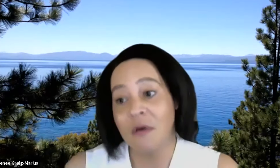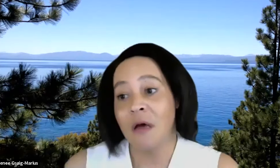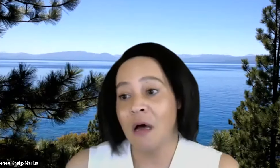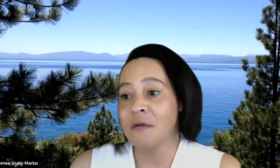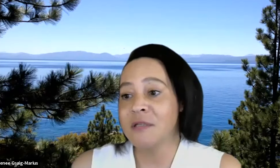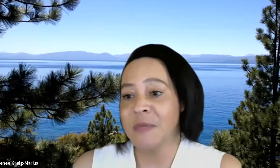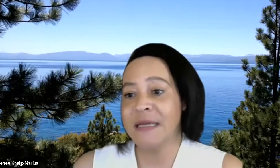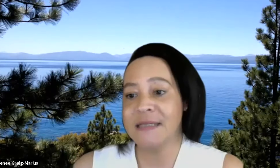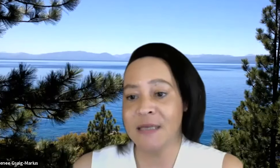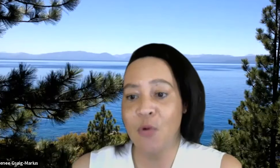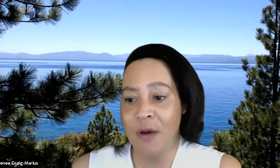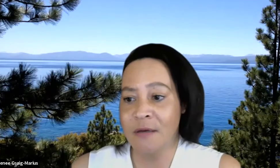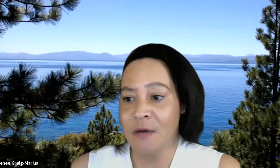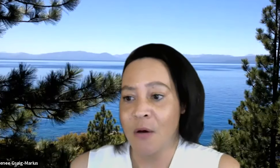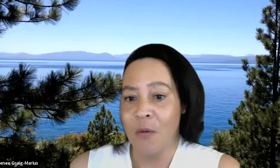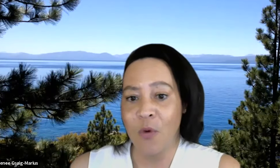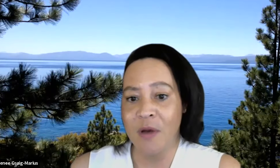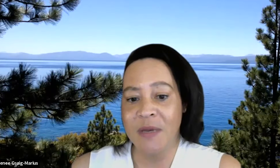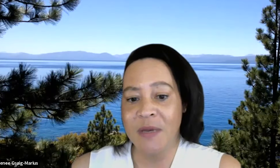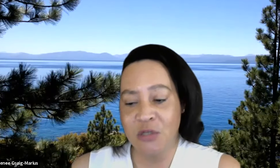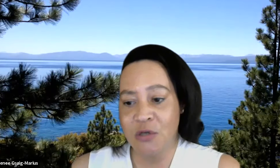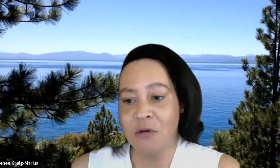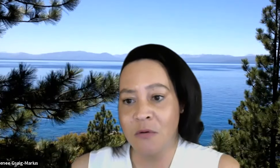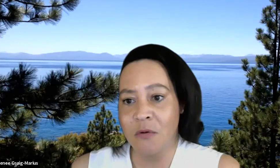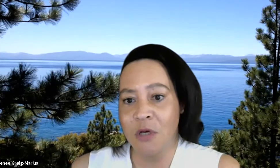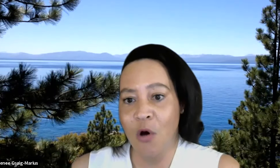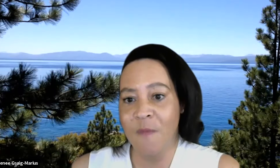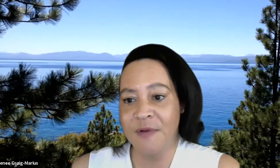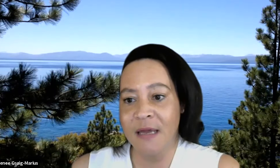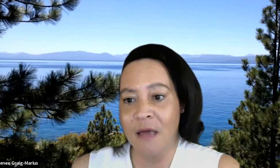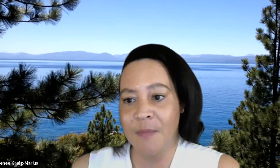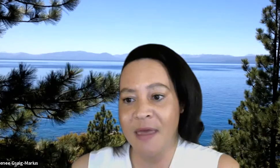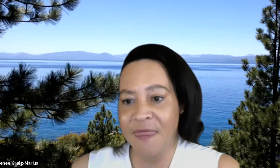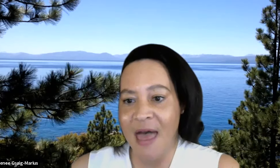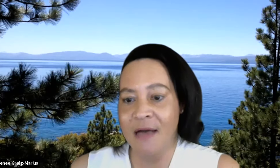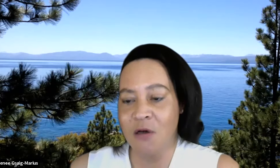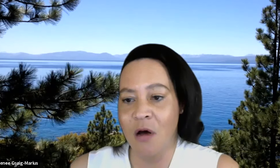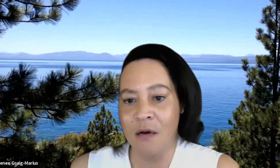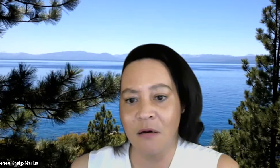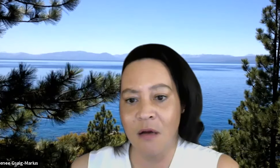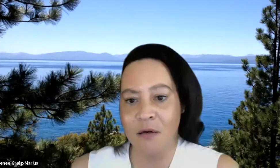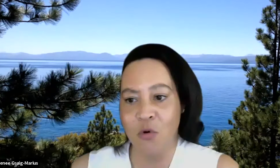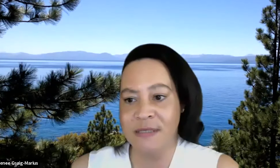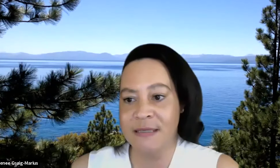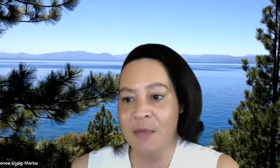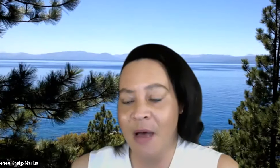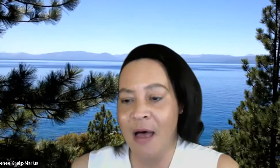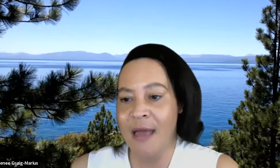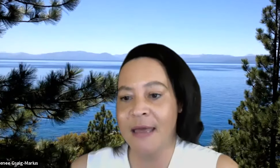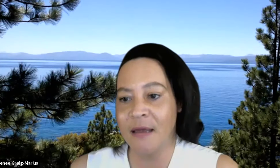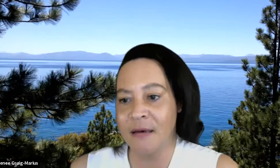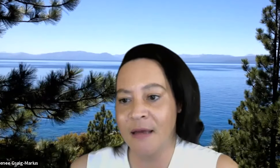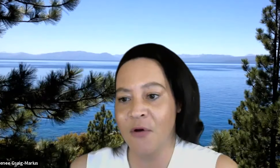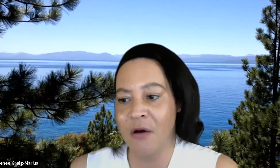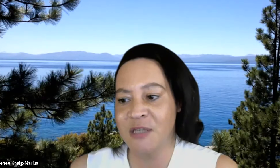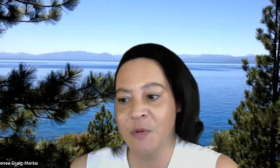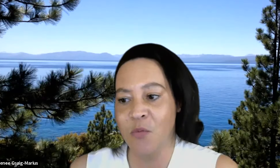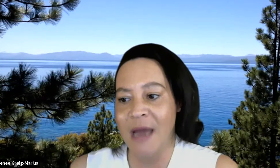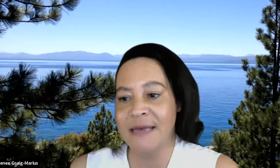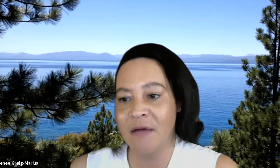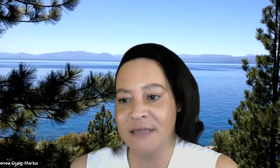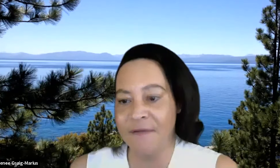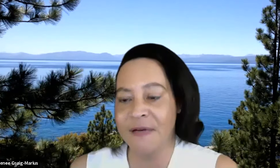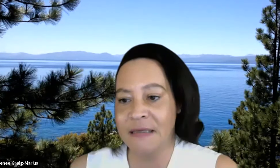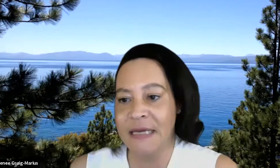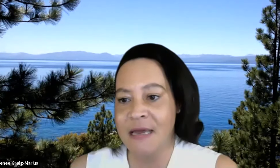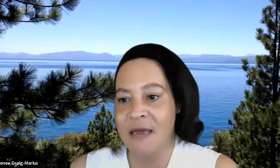goal ultimately at some point would be to, hopefully get that on course syllabi and other areas, but right